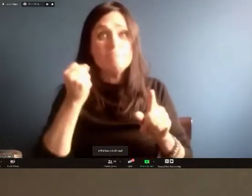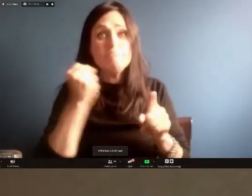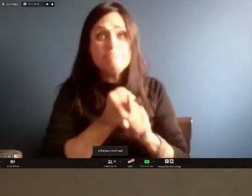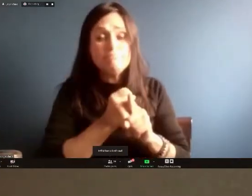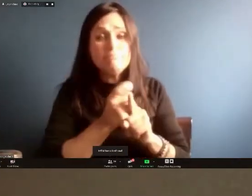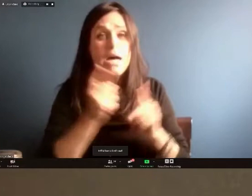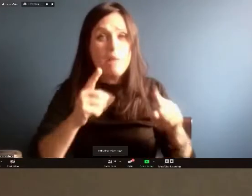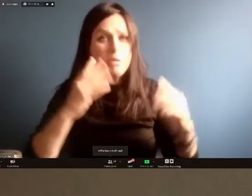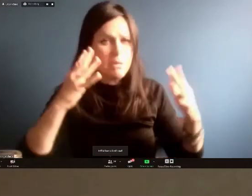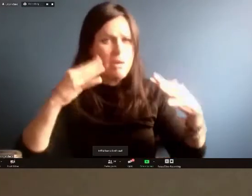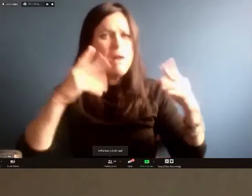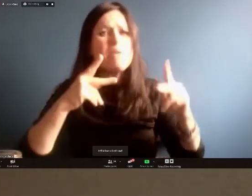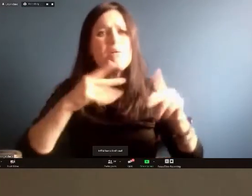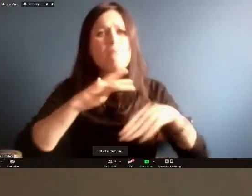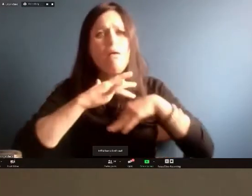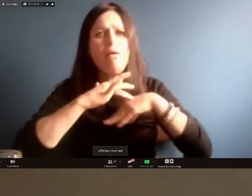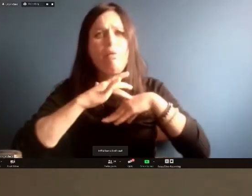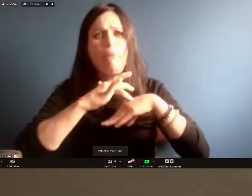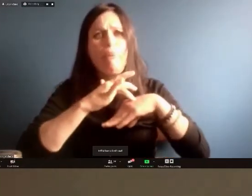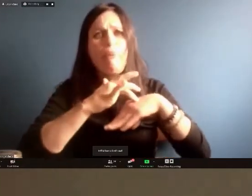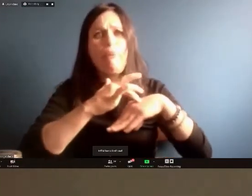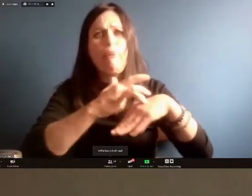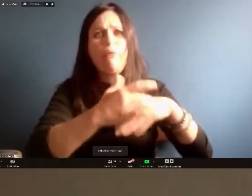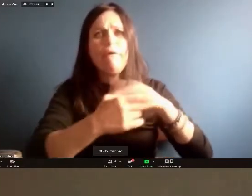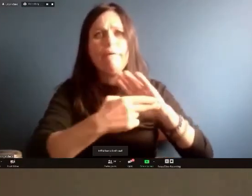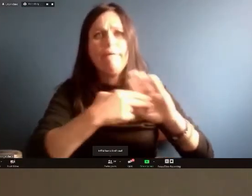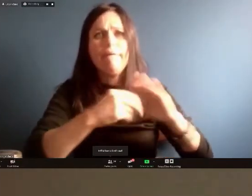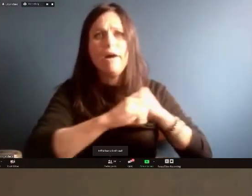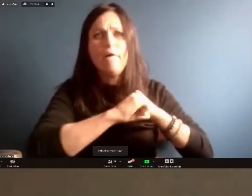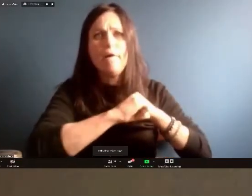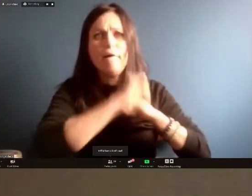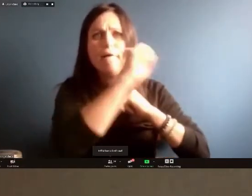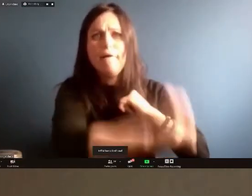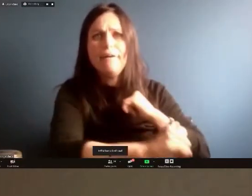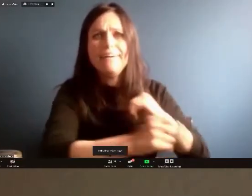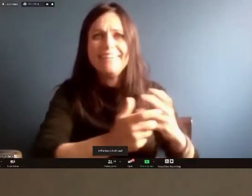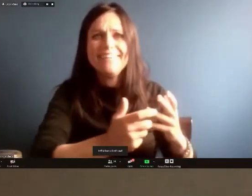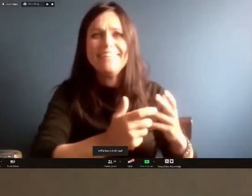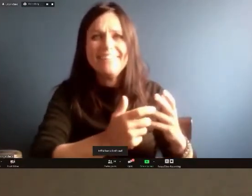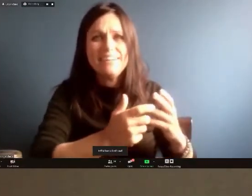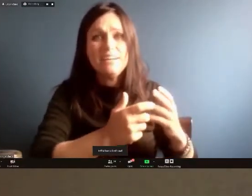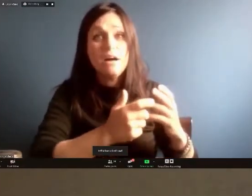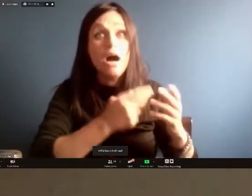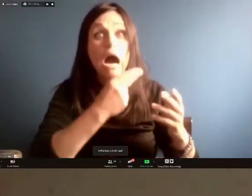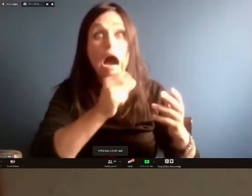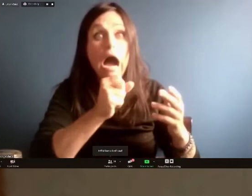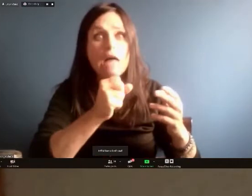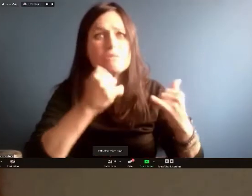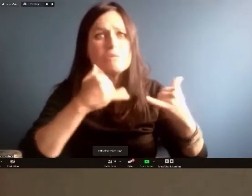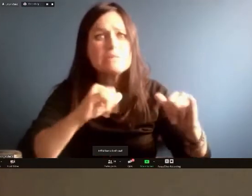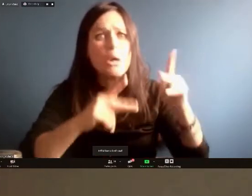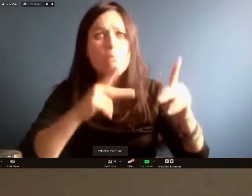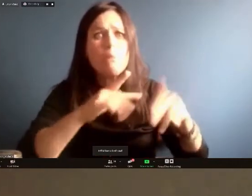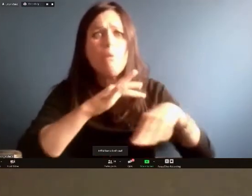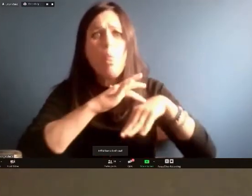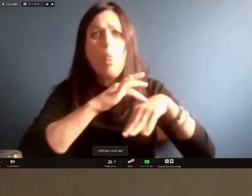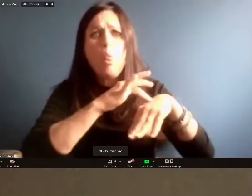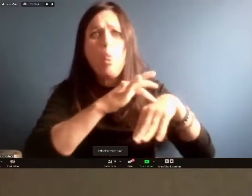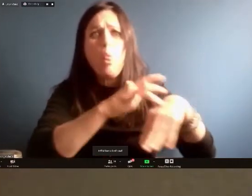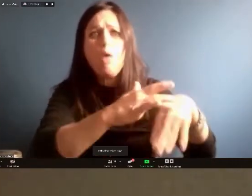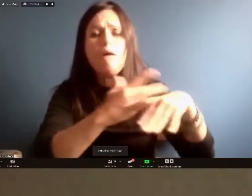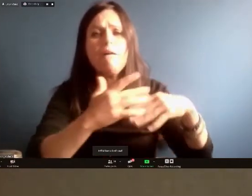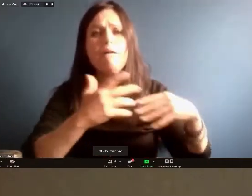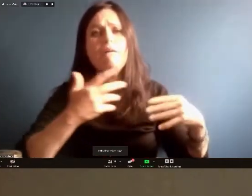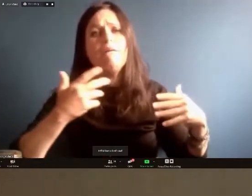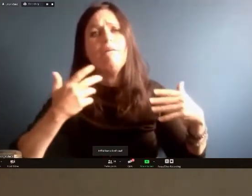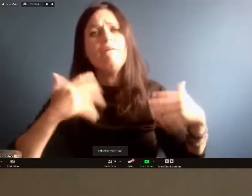defining you for a lot longer than it should, and it kind of carries on with him into high school. So that's sort